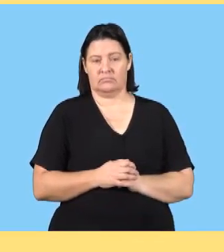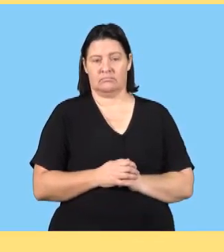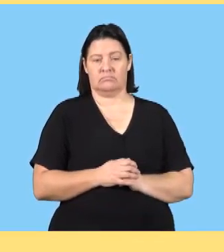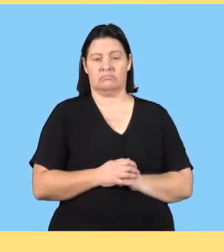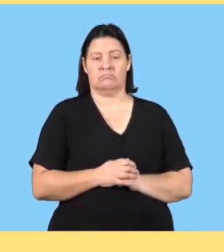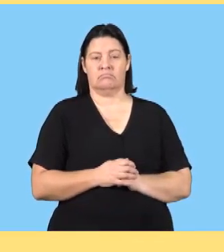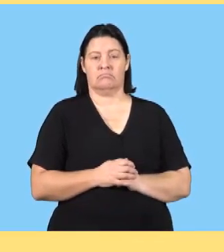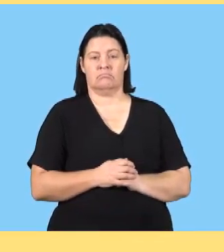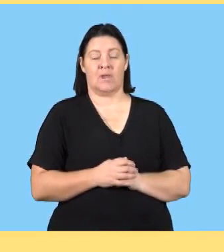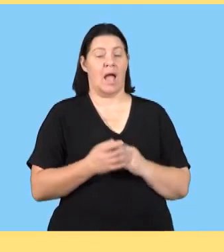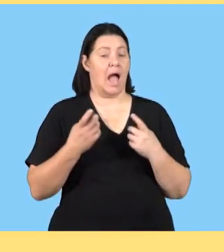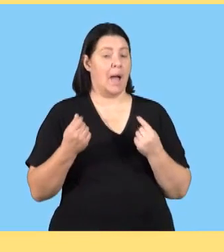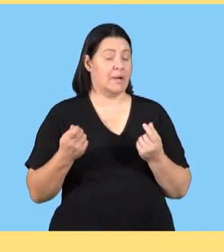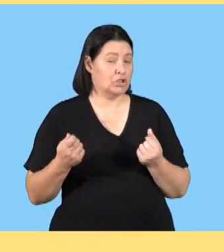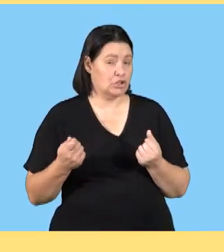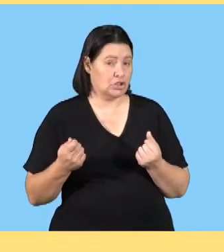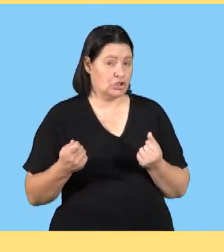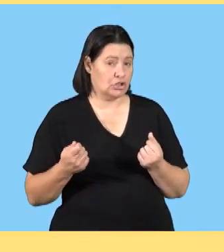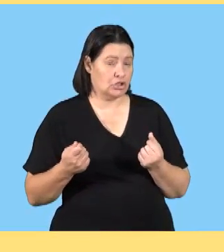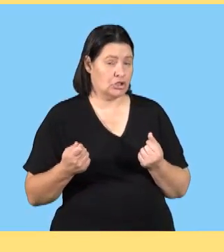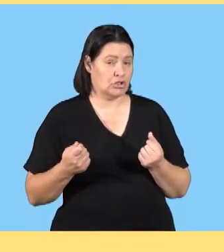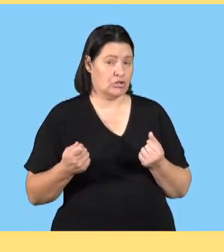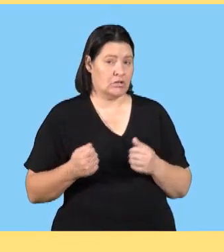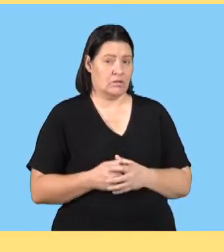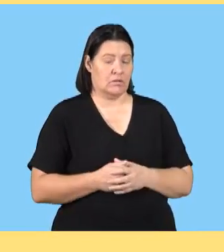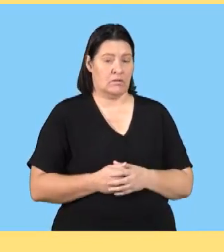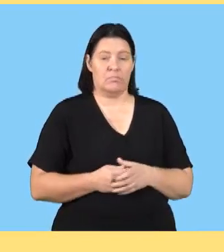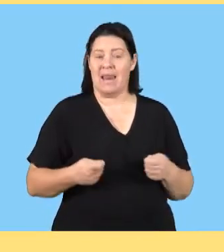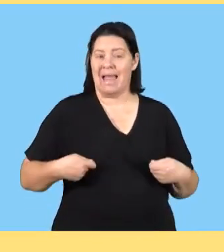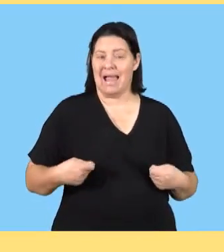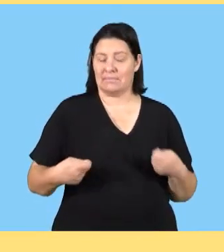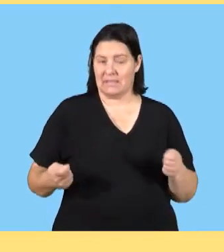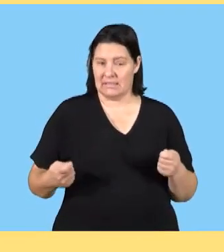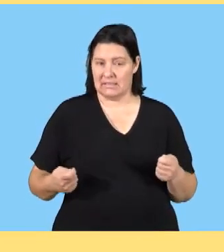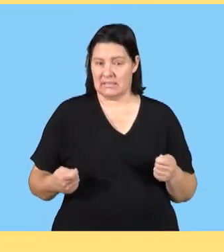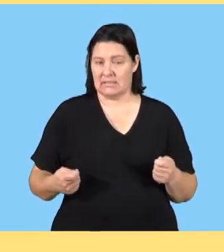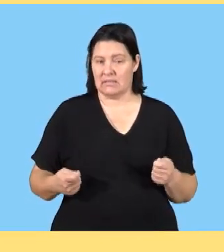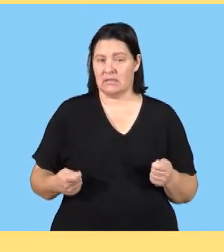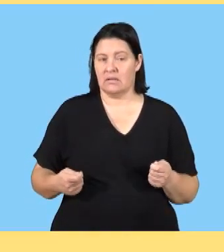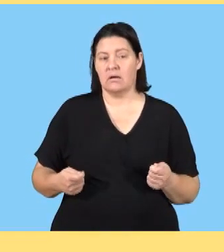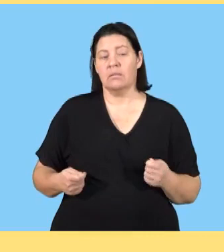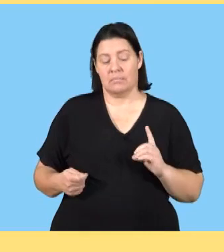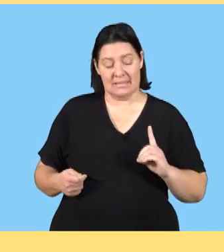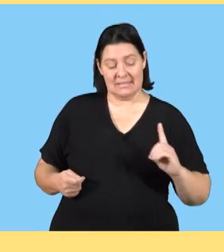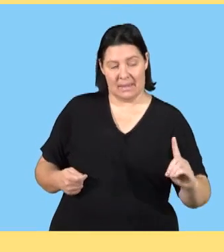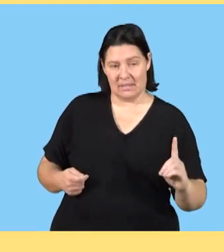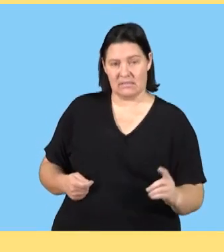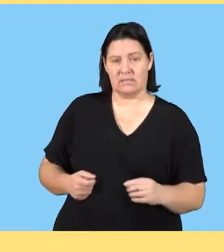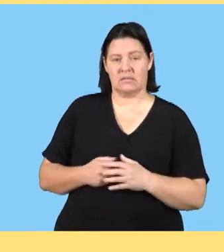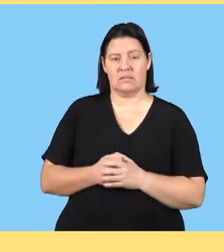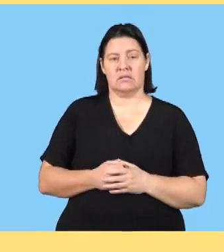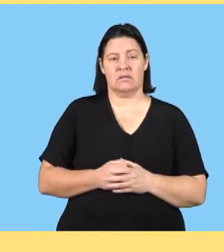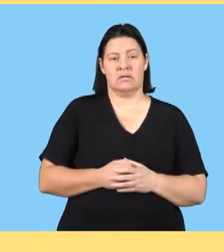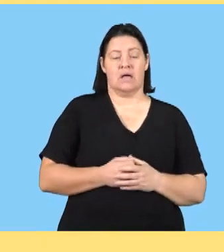bad debt, okay? And remember, this is an expense. So I'm bringing it to my debit